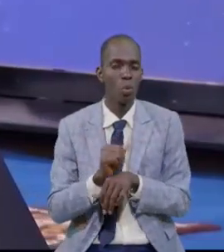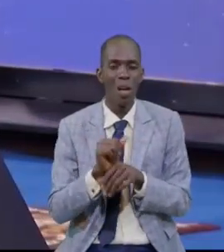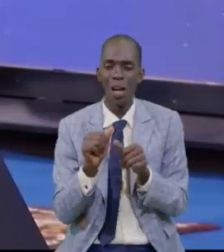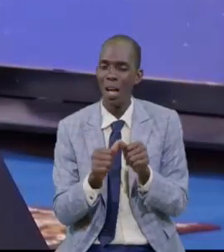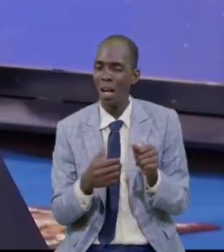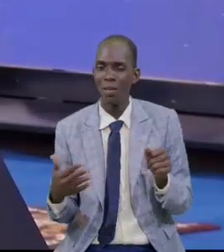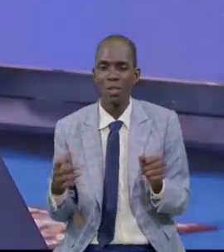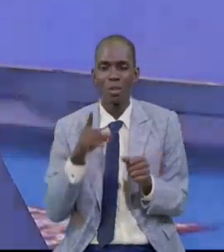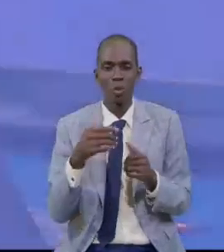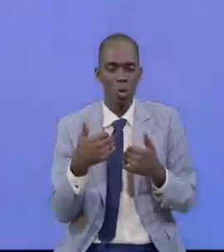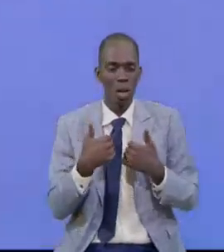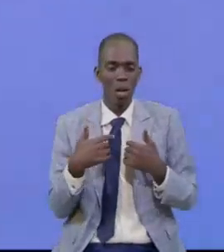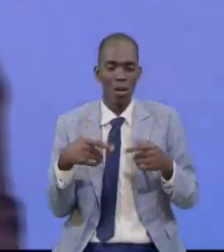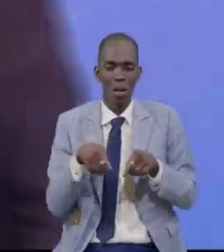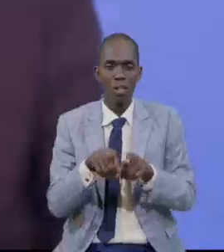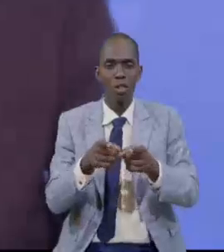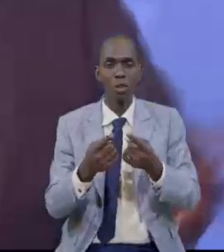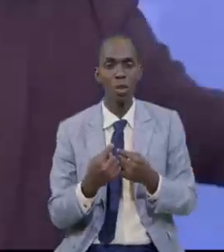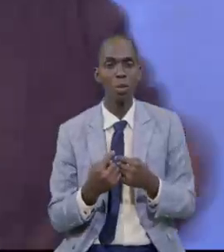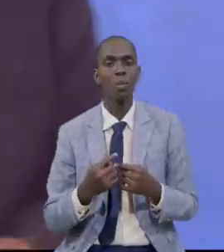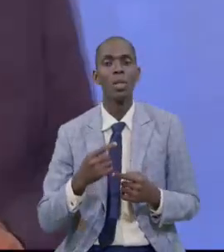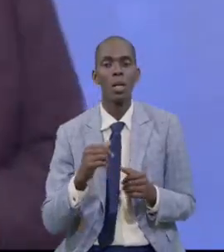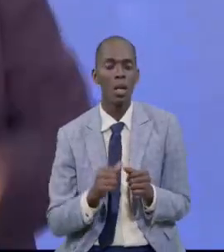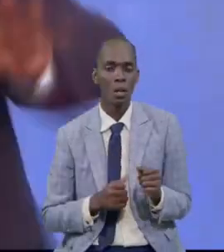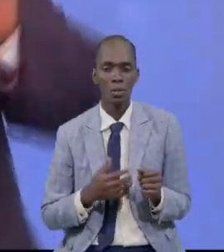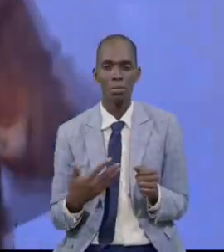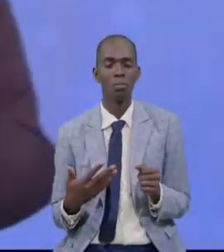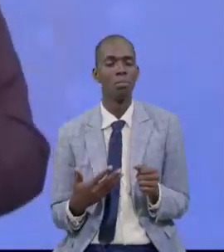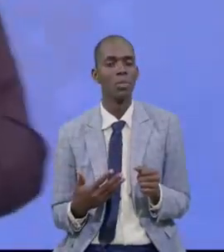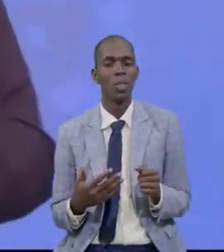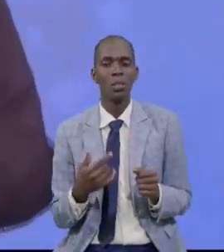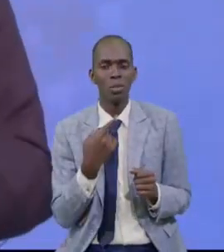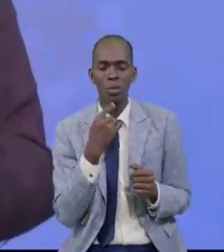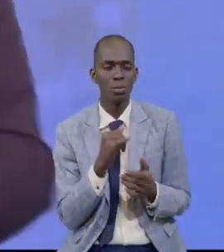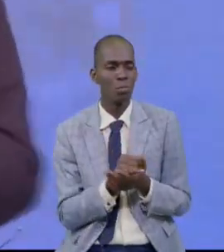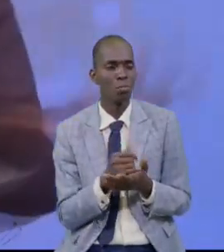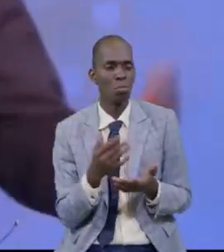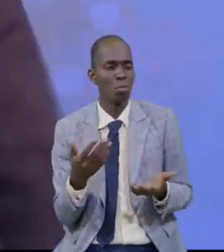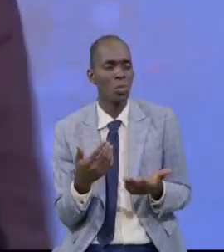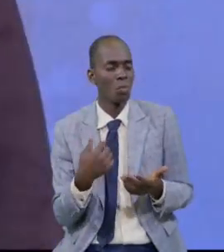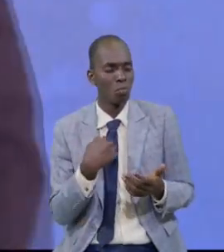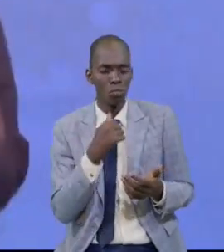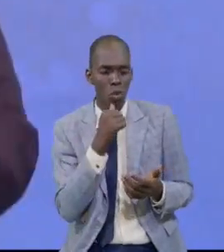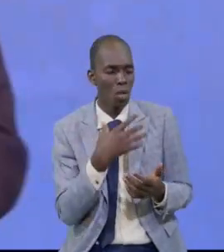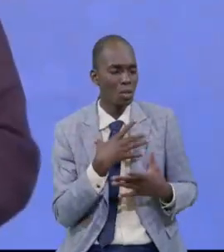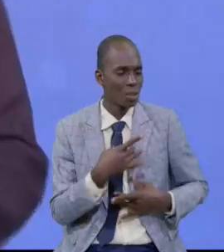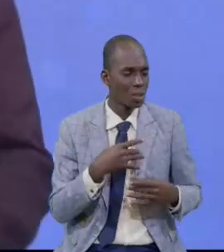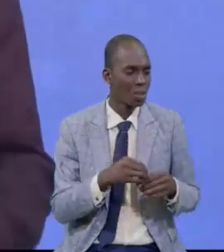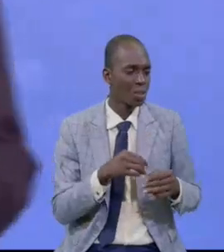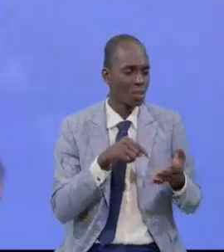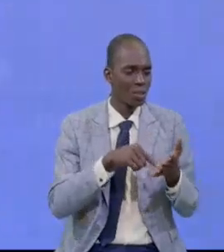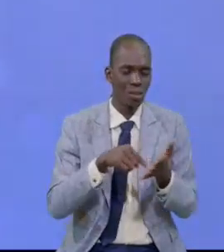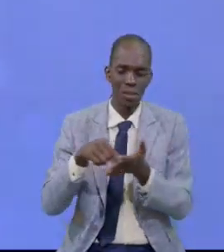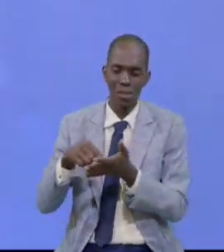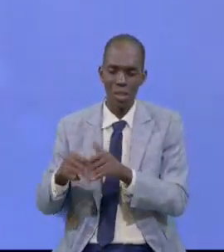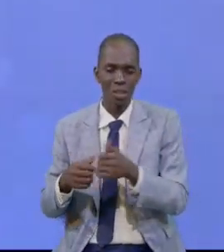Everything have the part. I'm not interested in that. I'm not interested in that. Put on the whole armor of God that she may